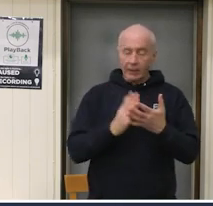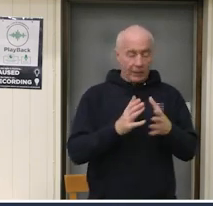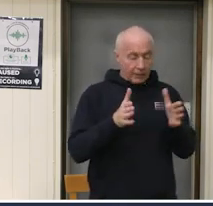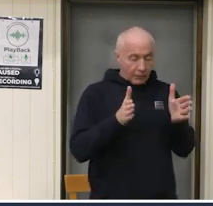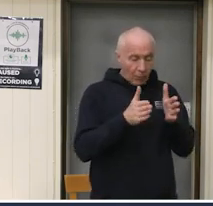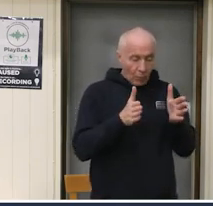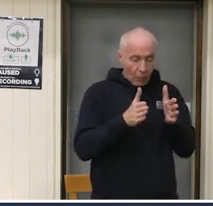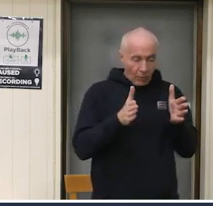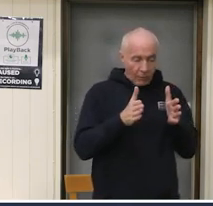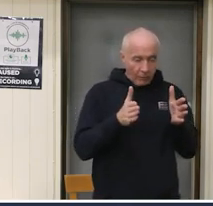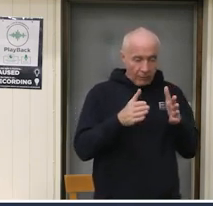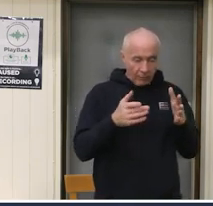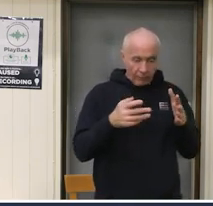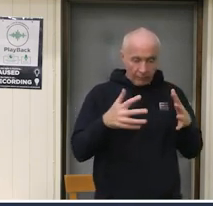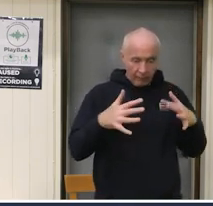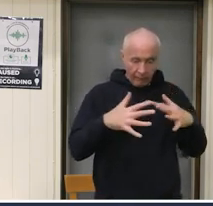well.